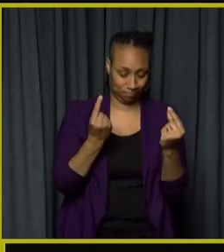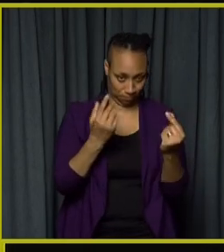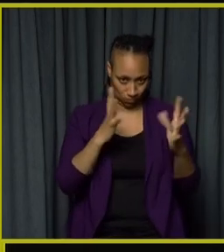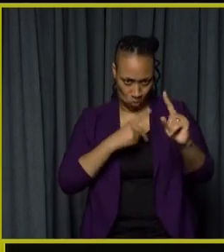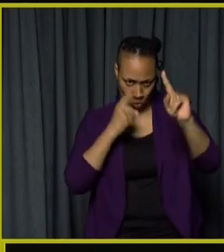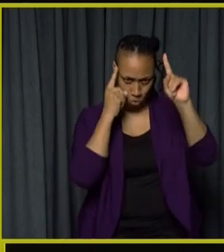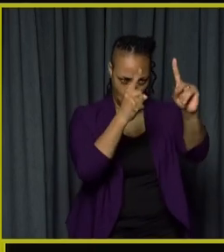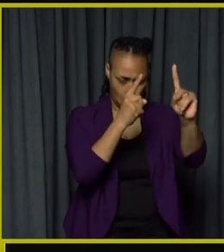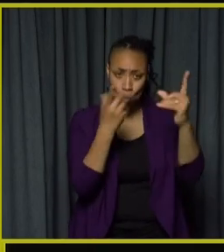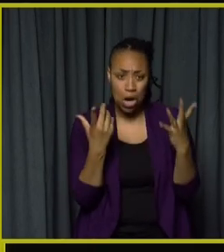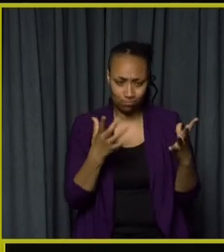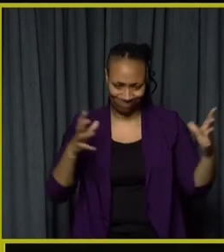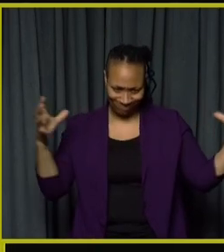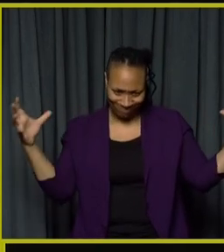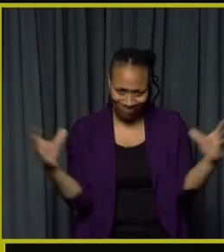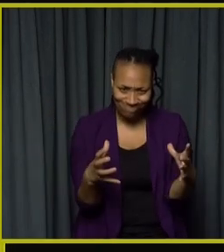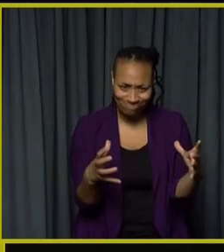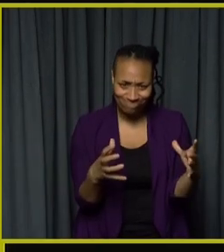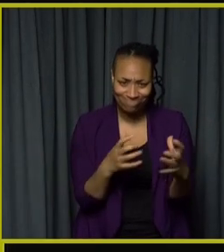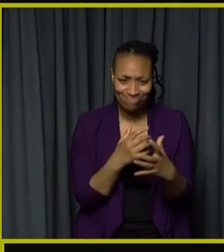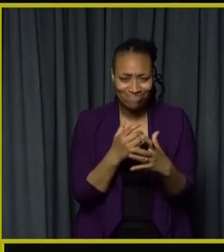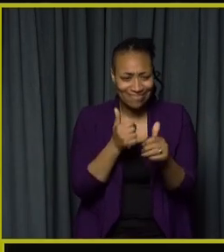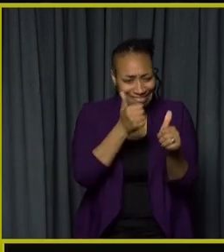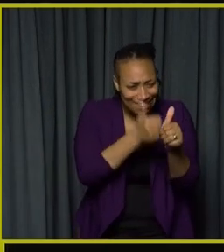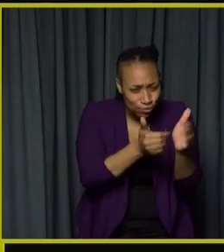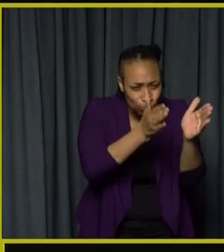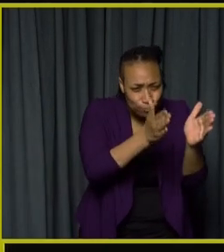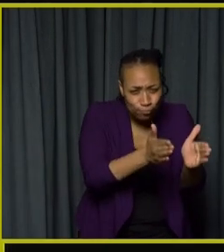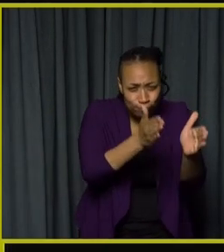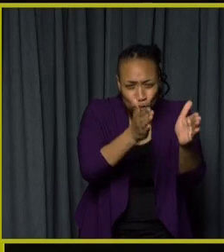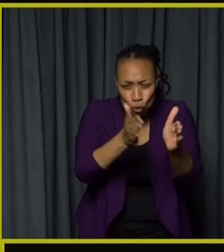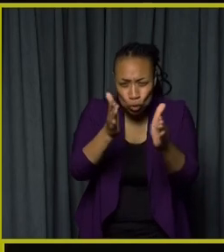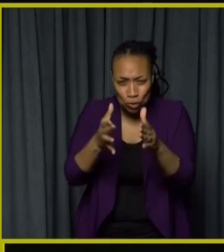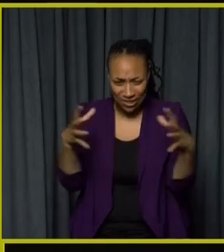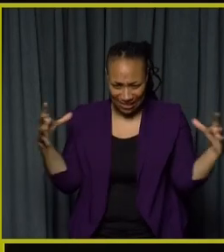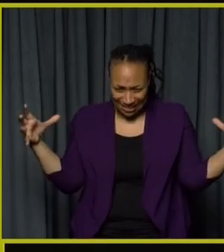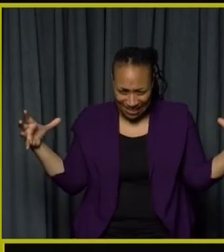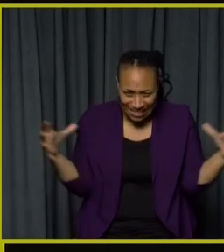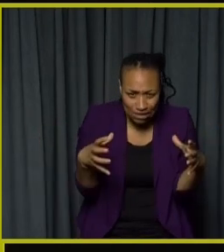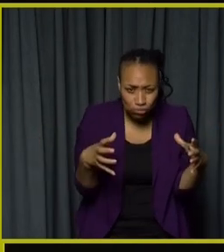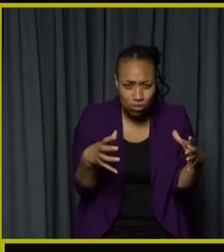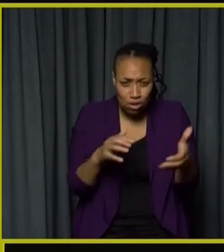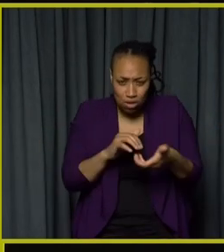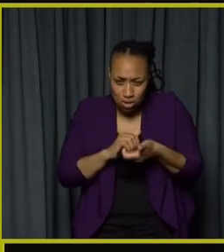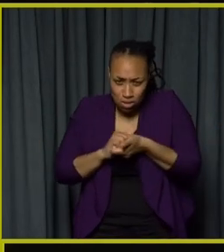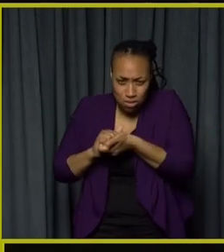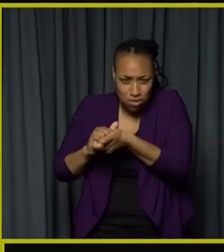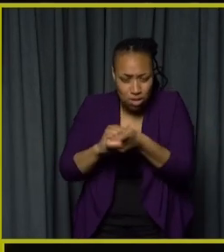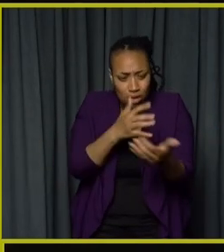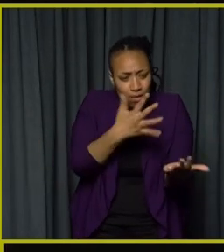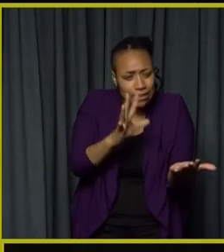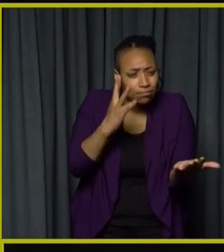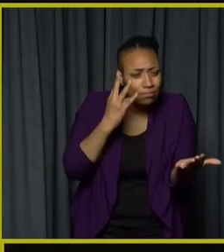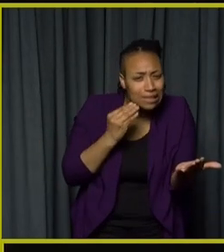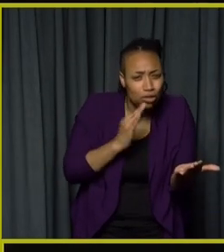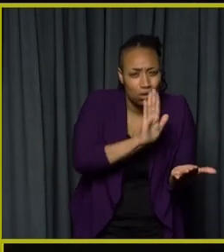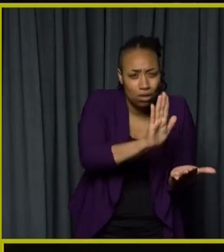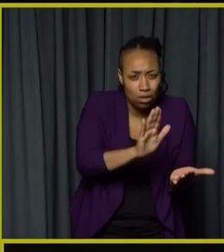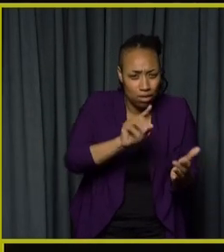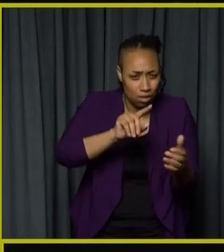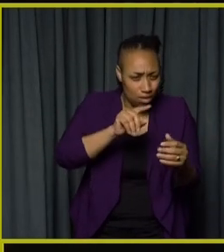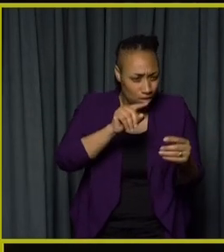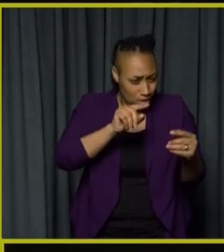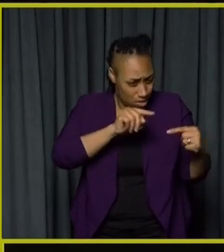Dr. Petty and Dr. Jackson, somebody's been hurting our people and it's gone on far too long, and we won't